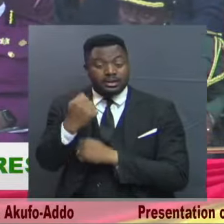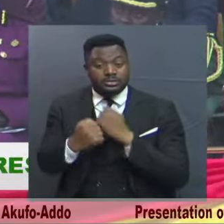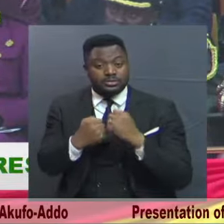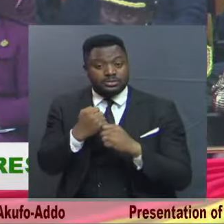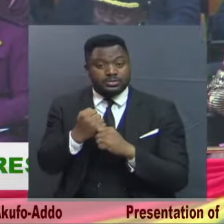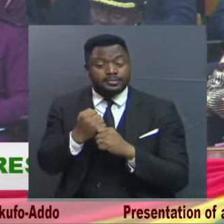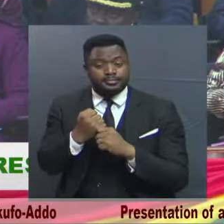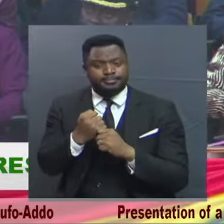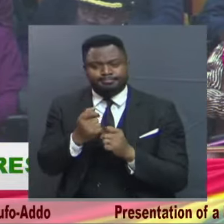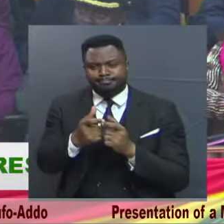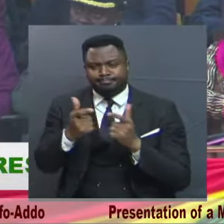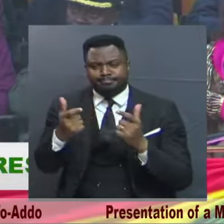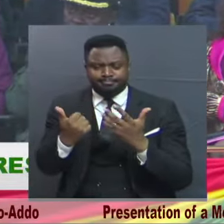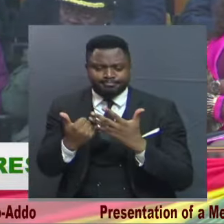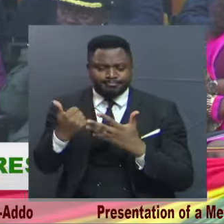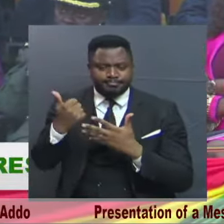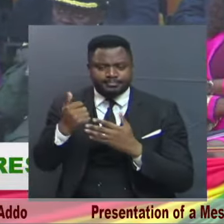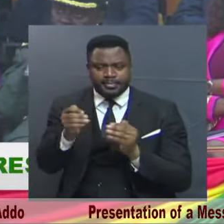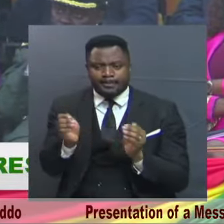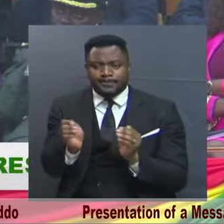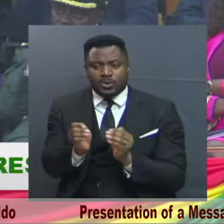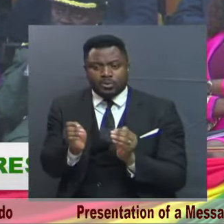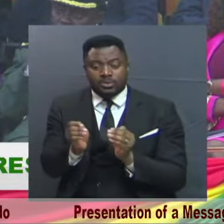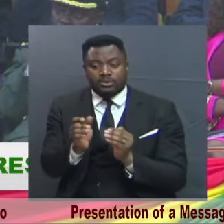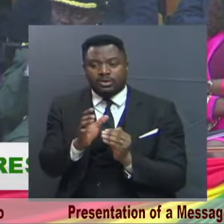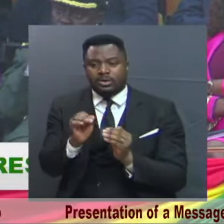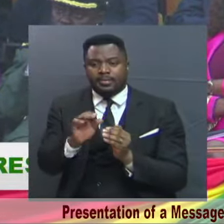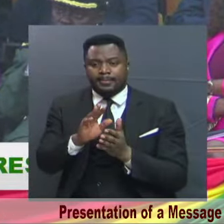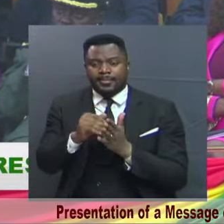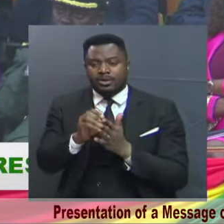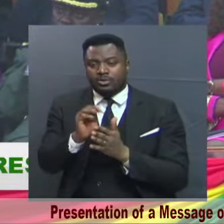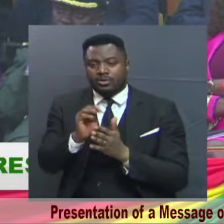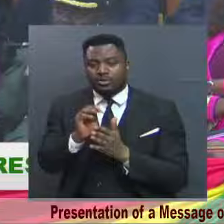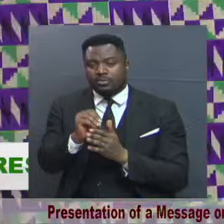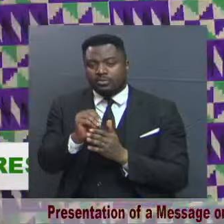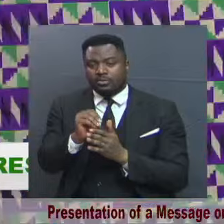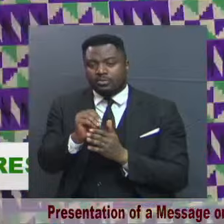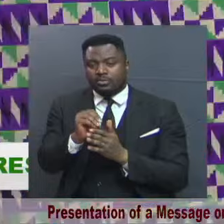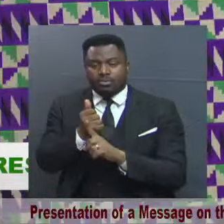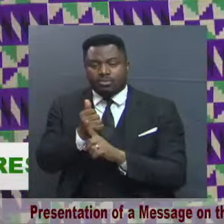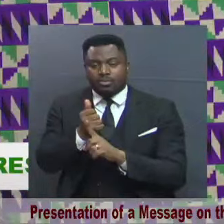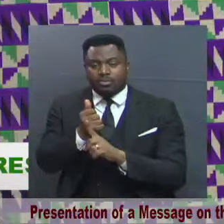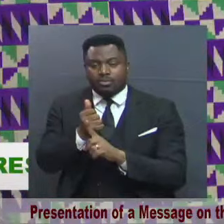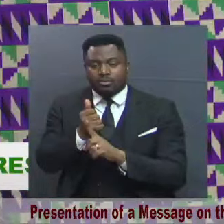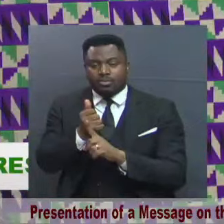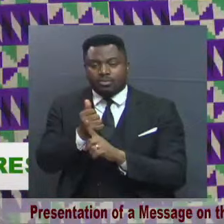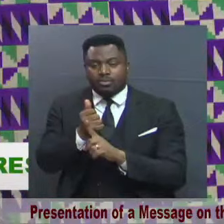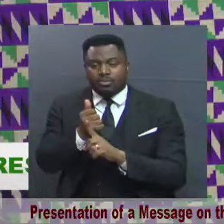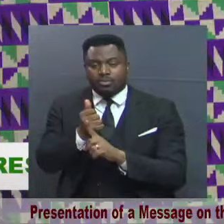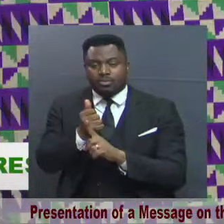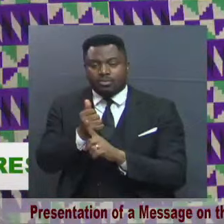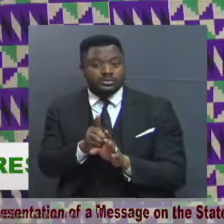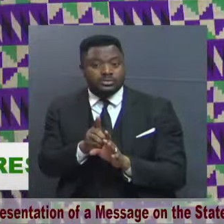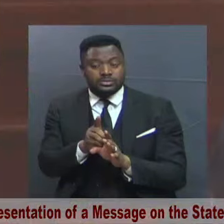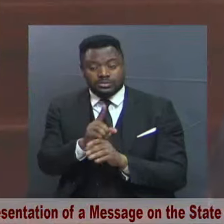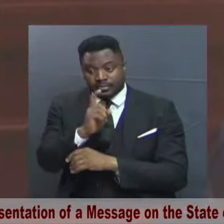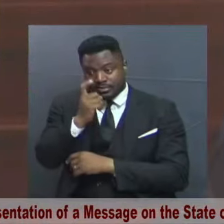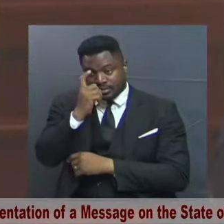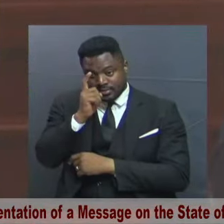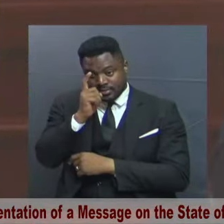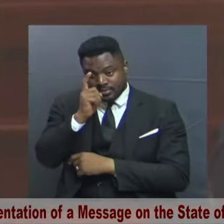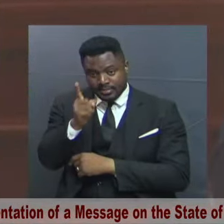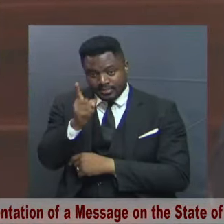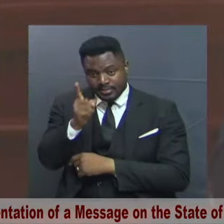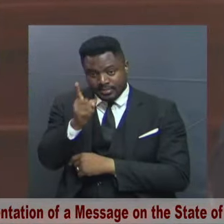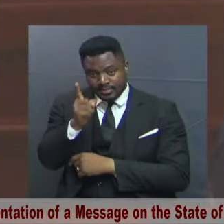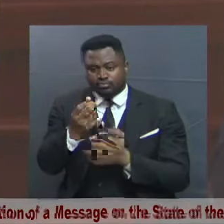significant boost was given to micro small and medium Enterprises owned by person with disabilities When government launched a